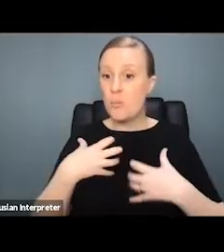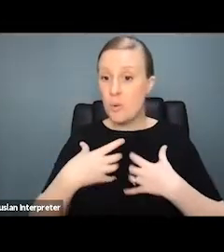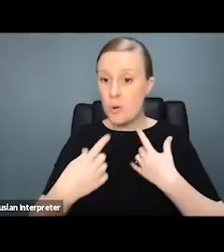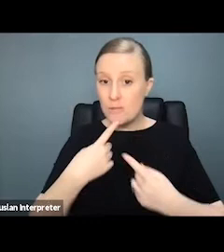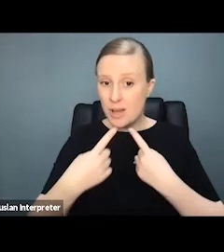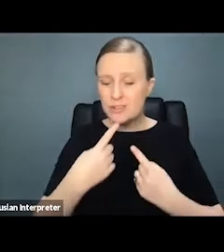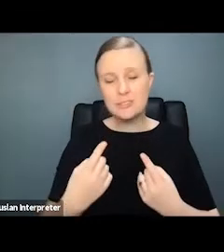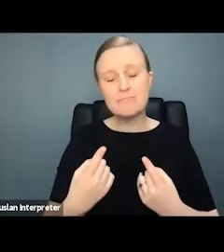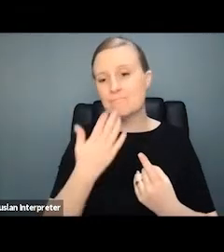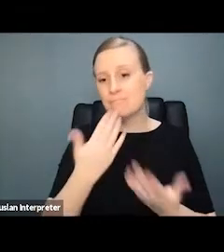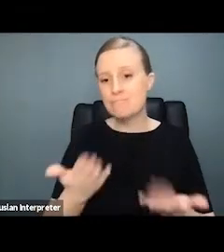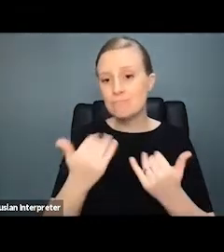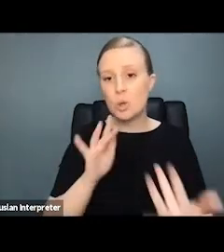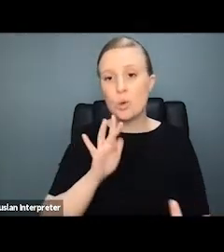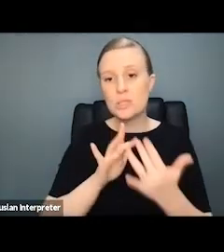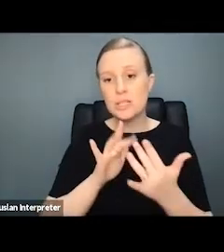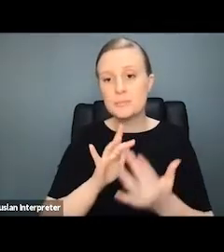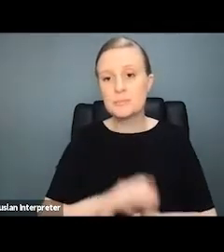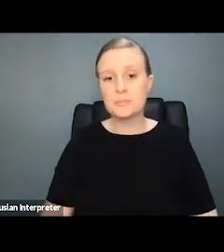us.